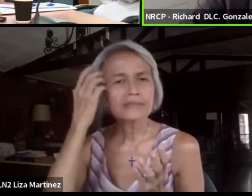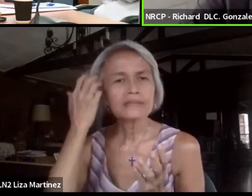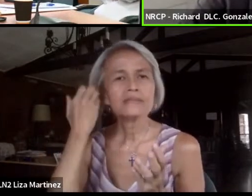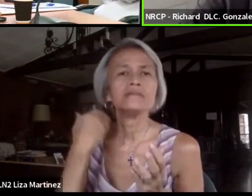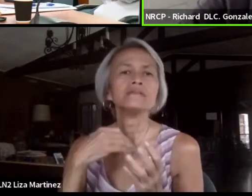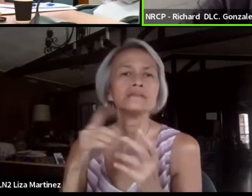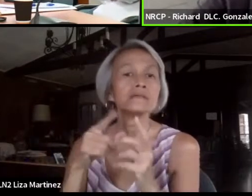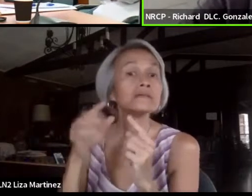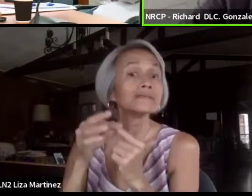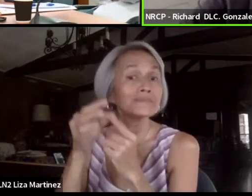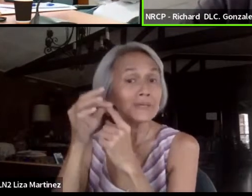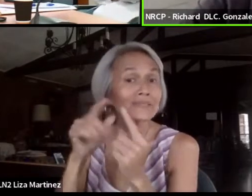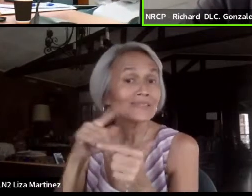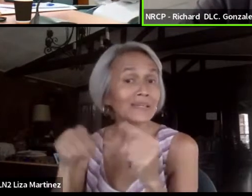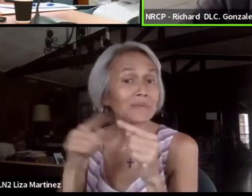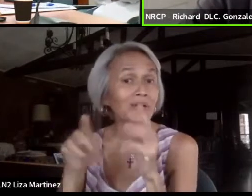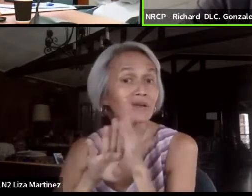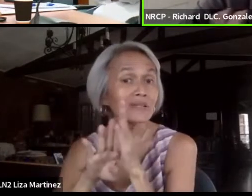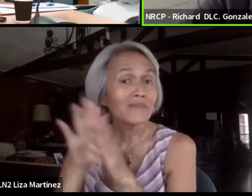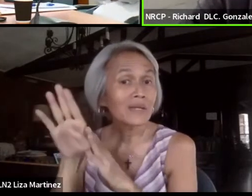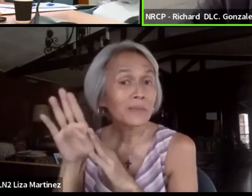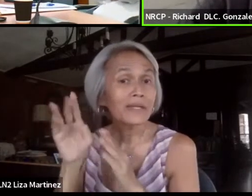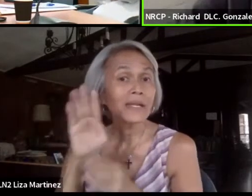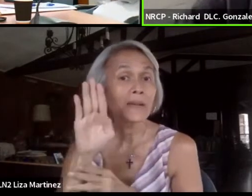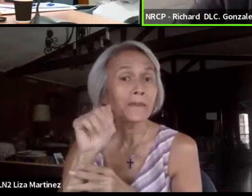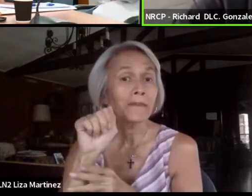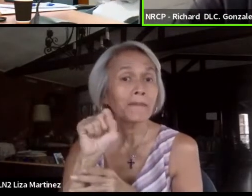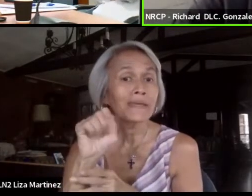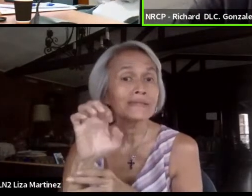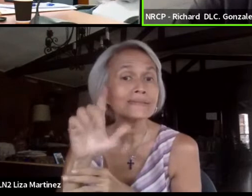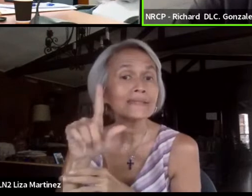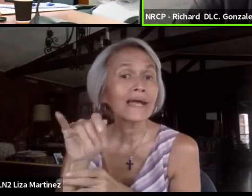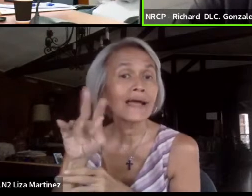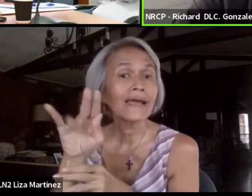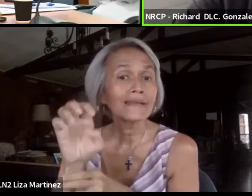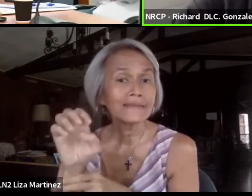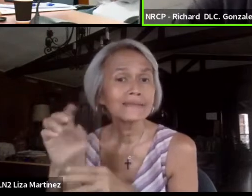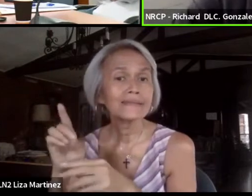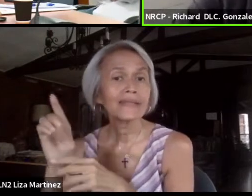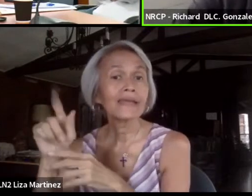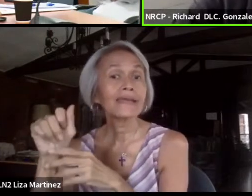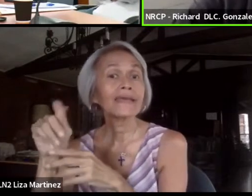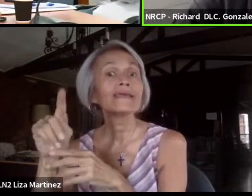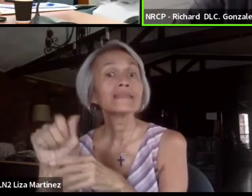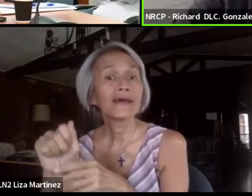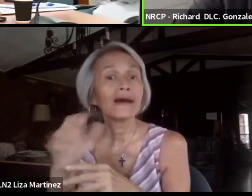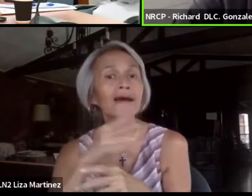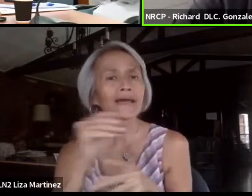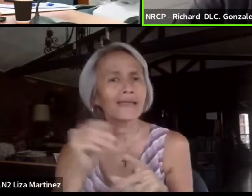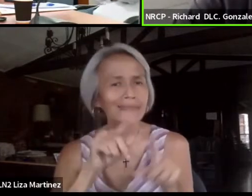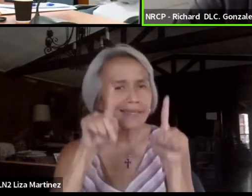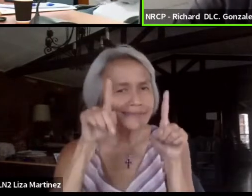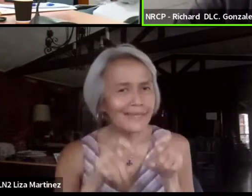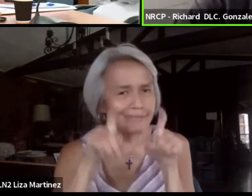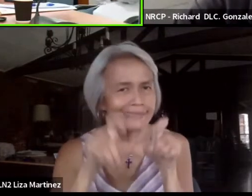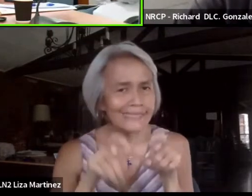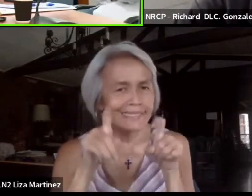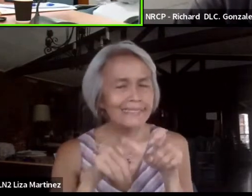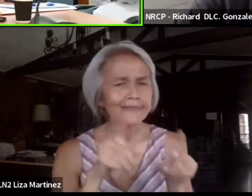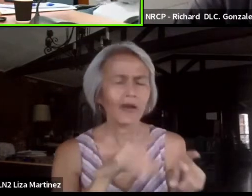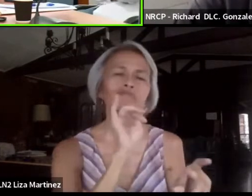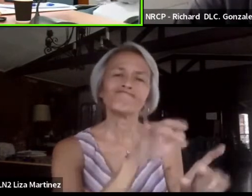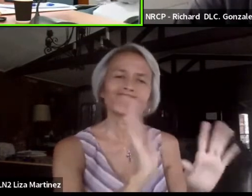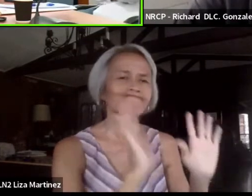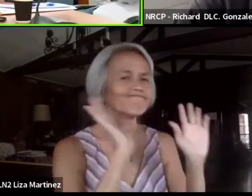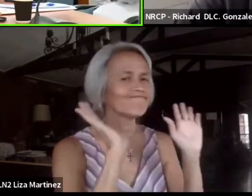of developing the baseline data and assessing, perfect, where we are right now and where we will go.